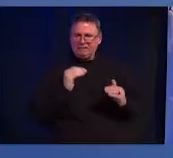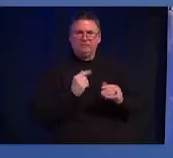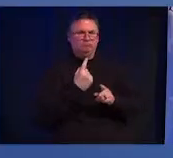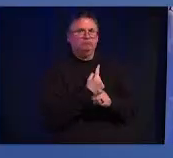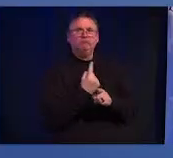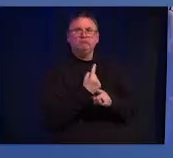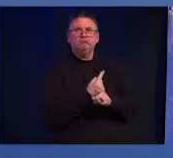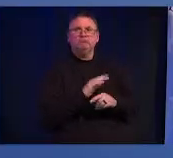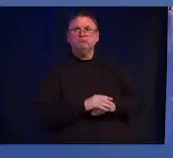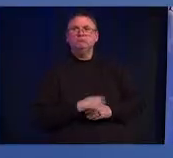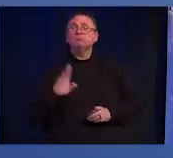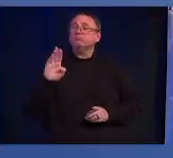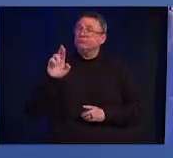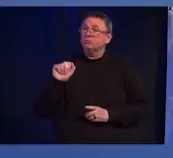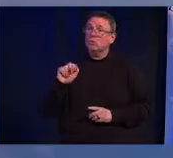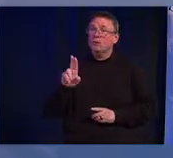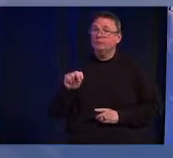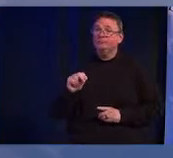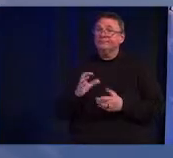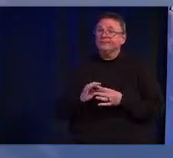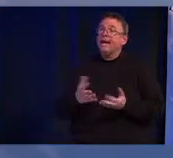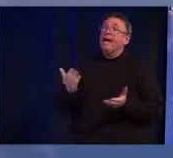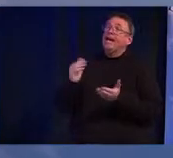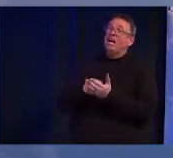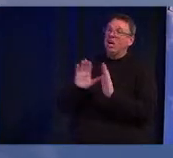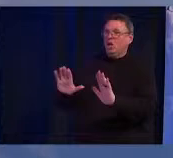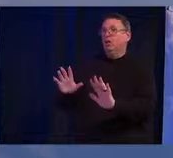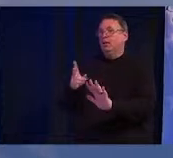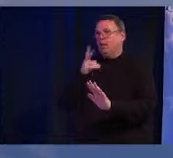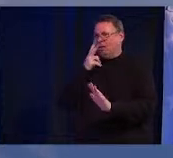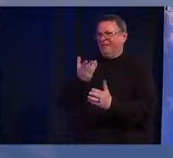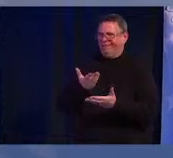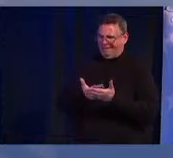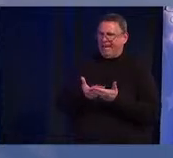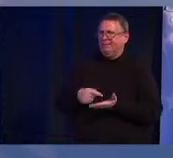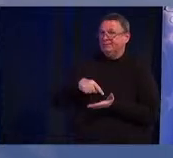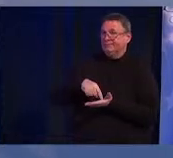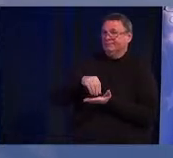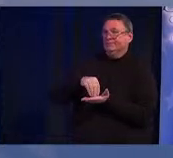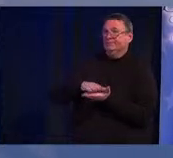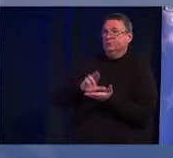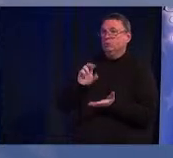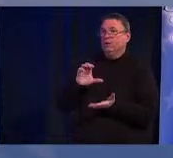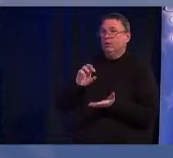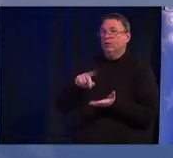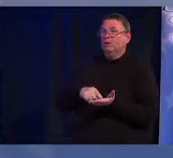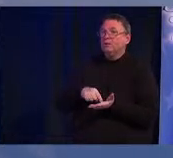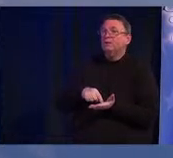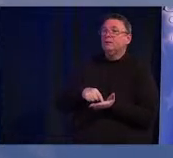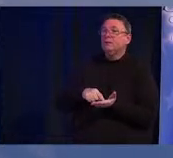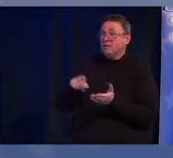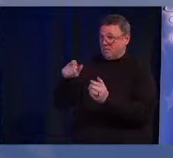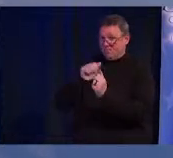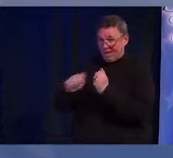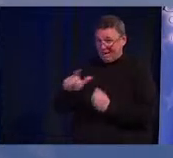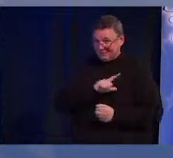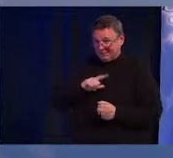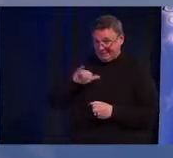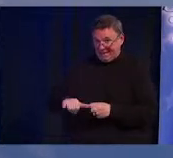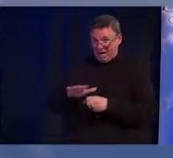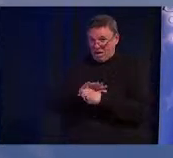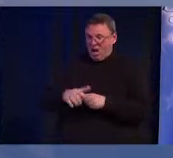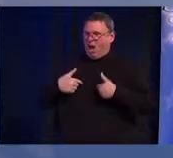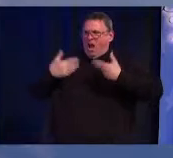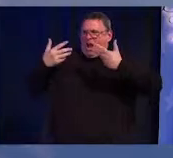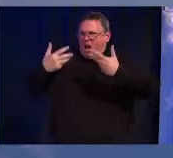Braun. Again, look at records. When you are passing more legislation in the areas I talked about